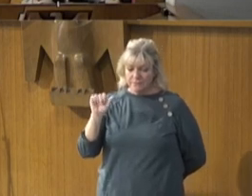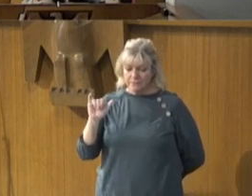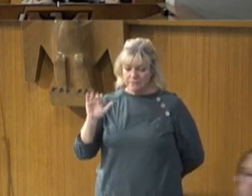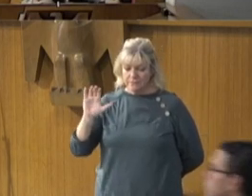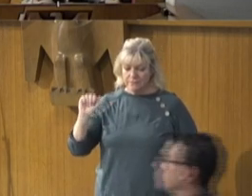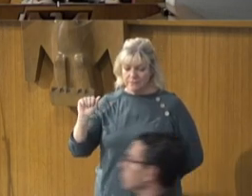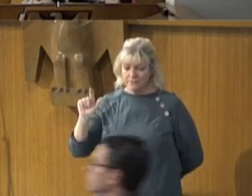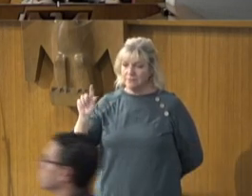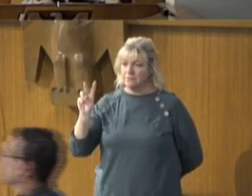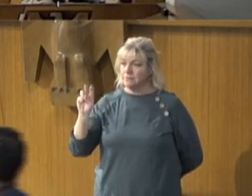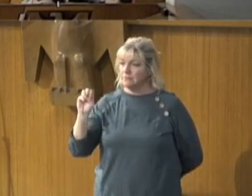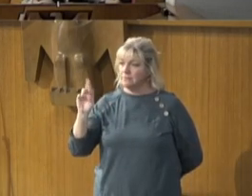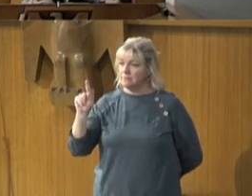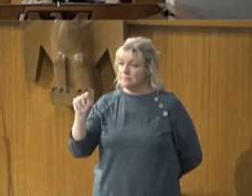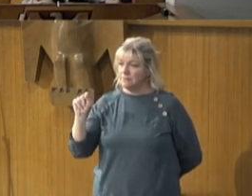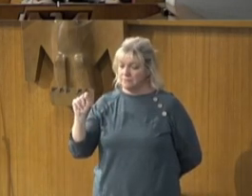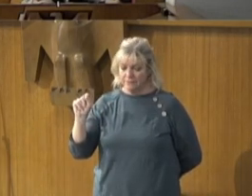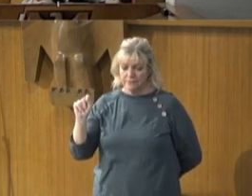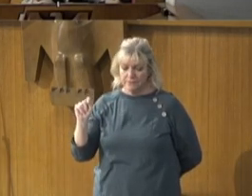Betsy Calvert.